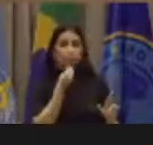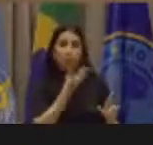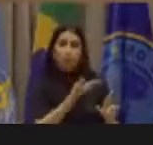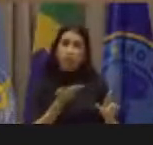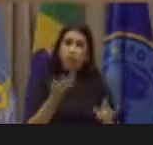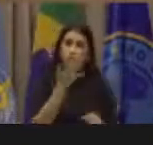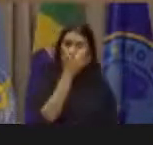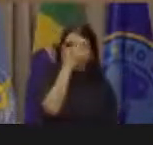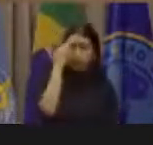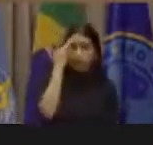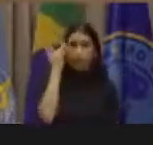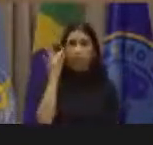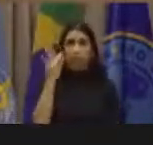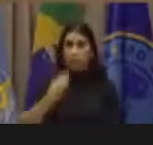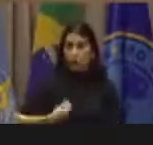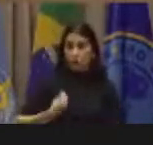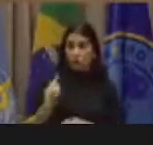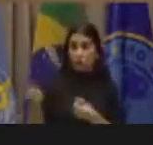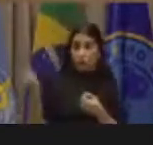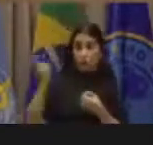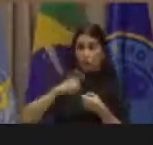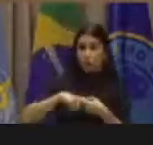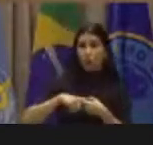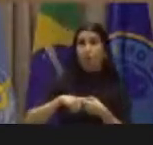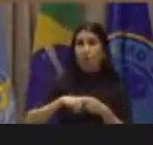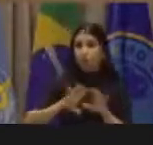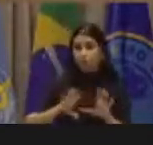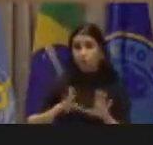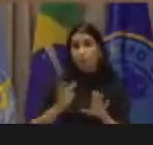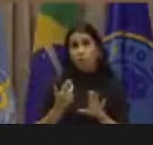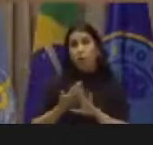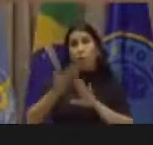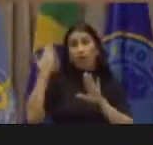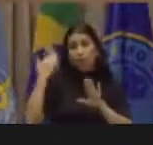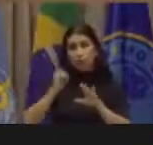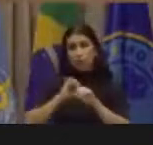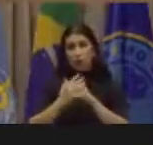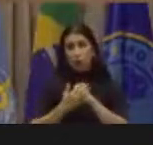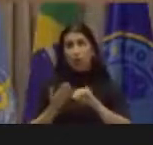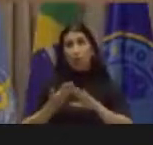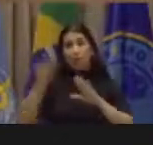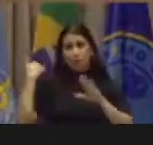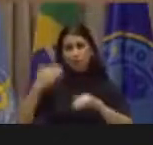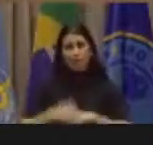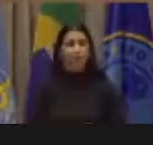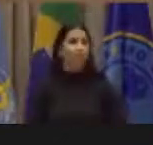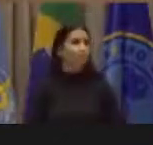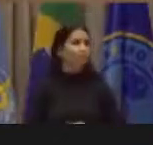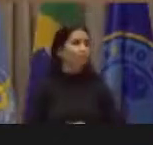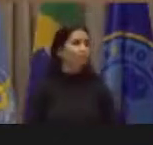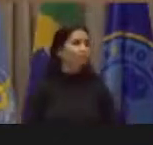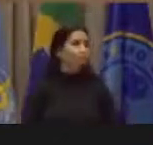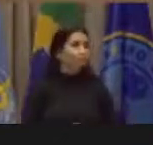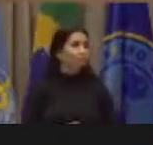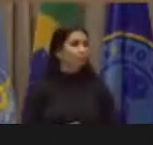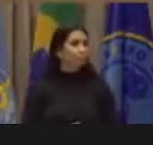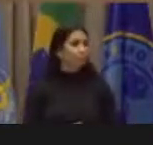be very well related to going back to their life before COVID. Another question